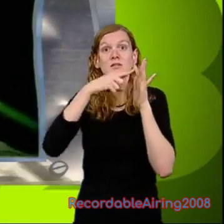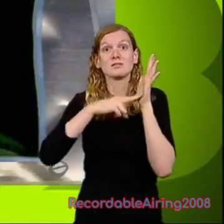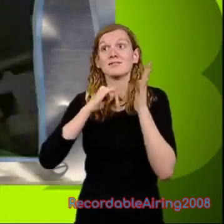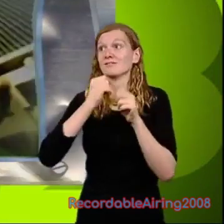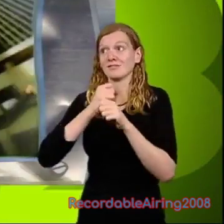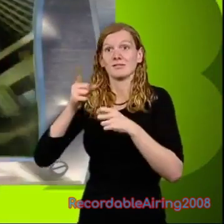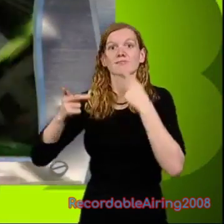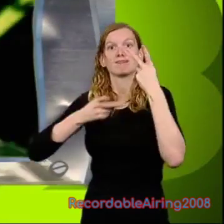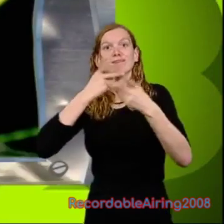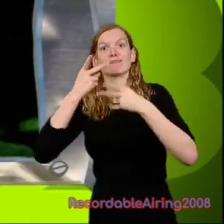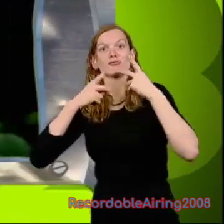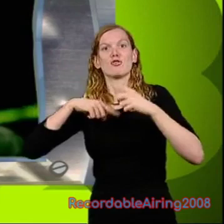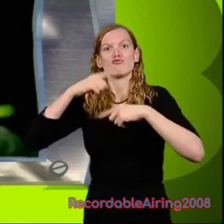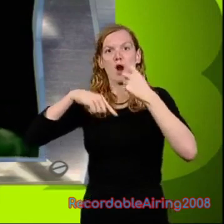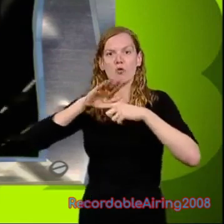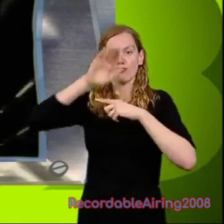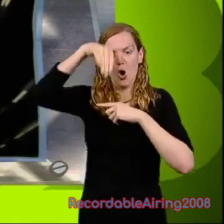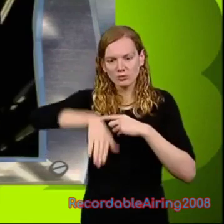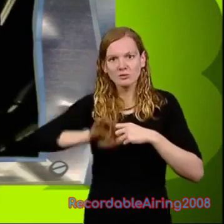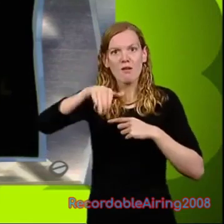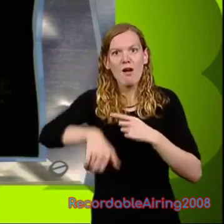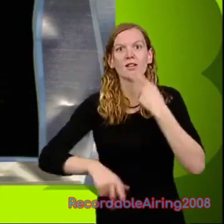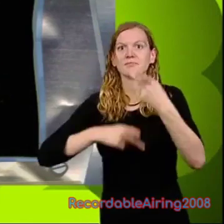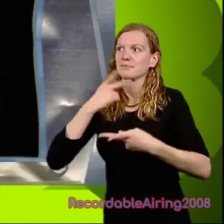I don't even know where to begin.